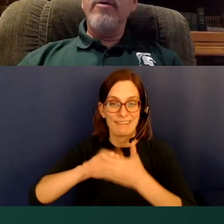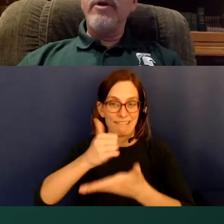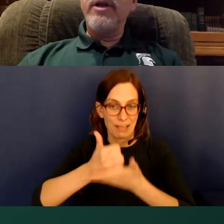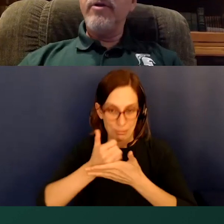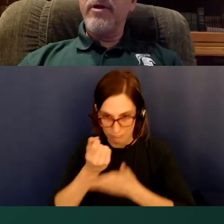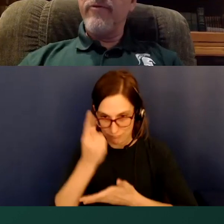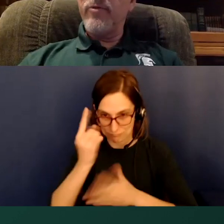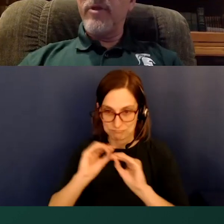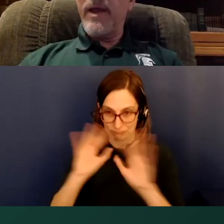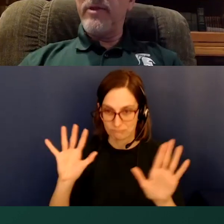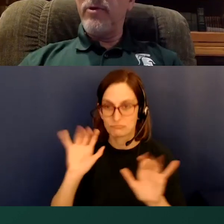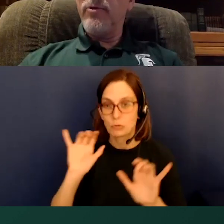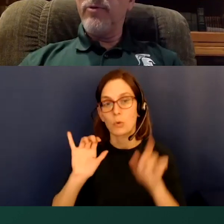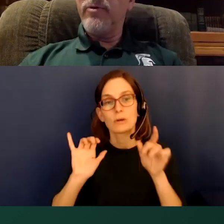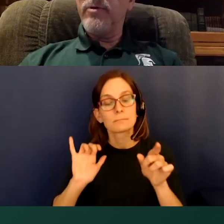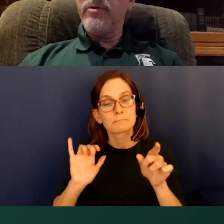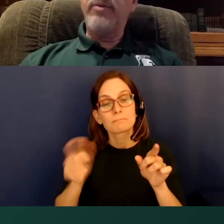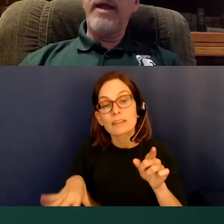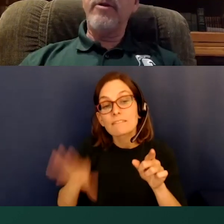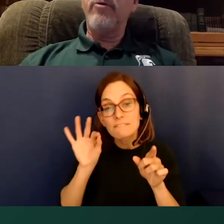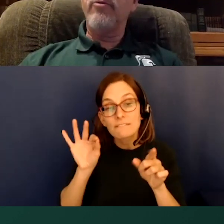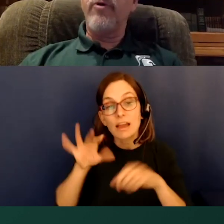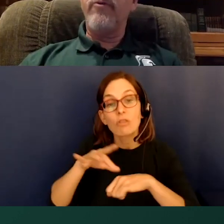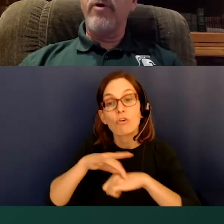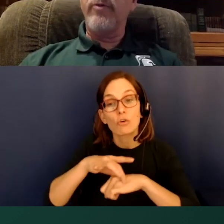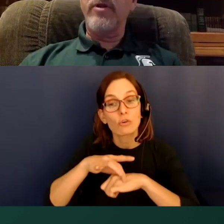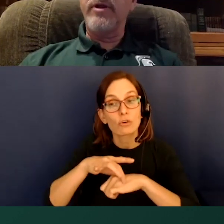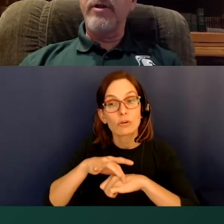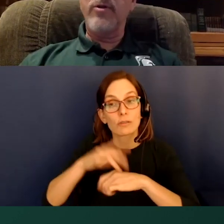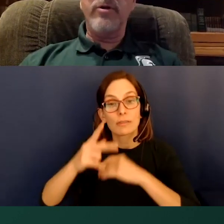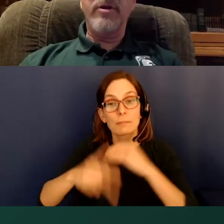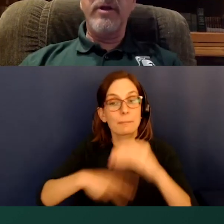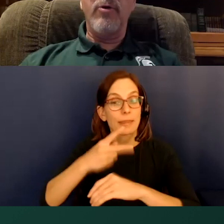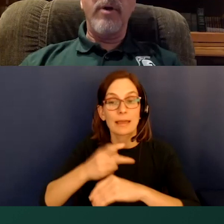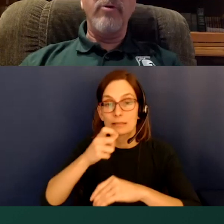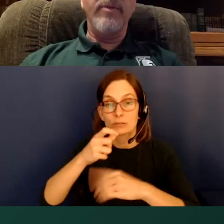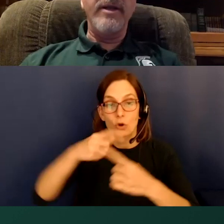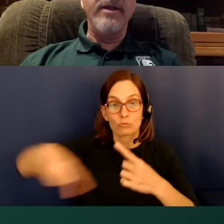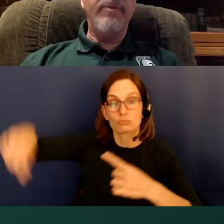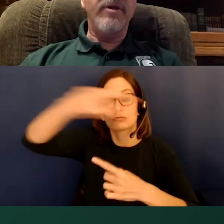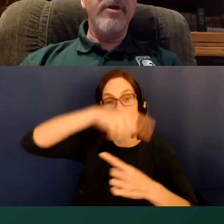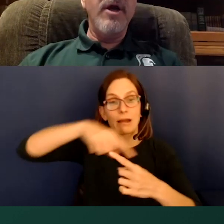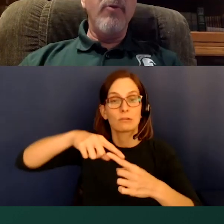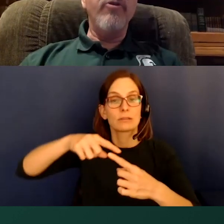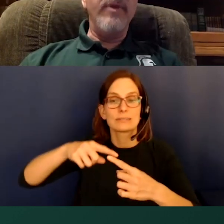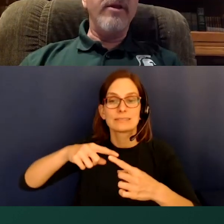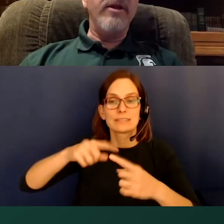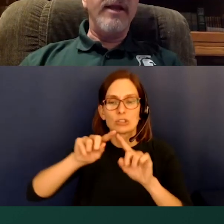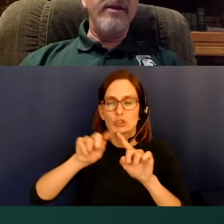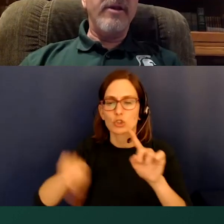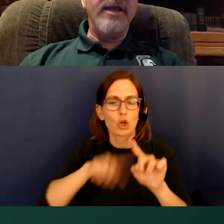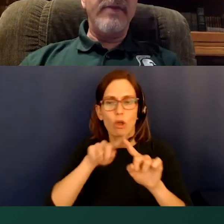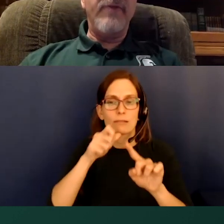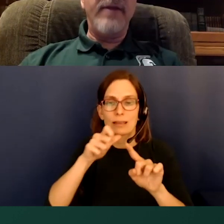Because what he discovered was that the Earth, the planets don't revolve around the sun in circles, they go around them in ellipses, which means